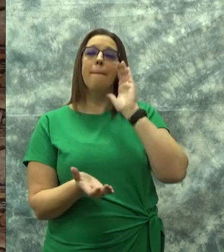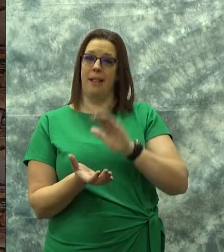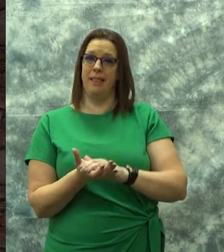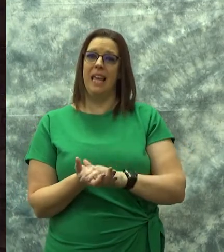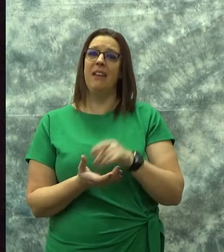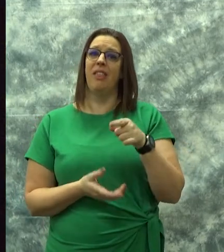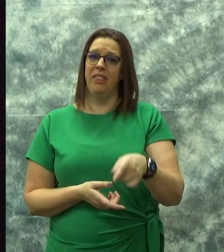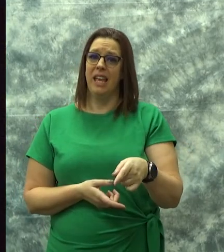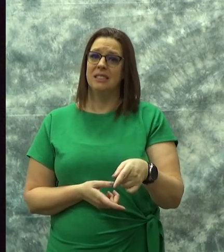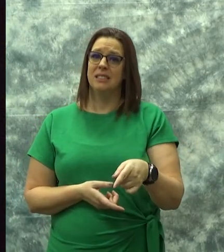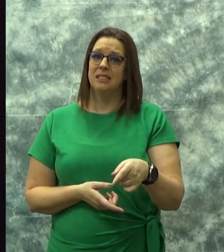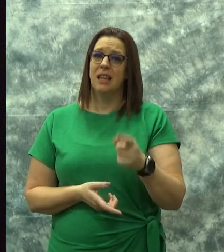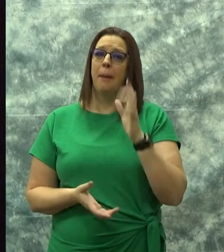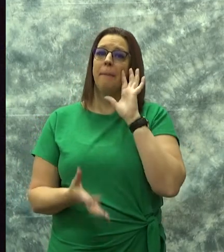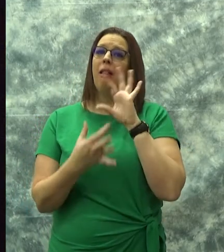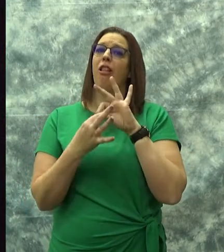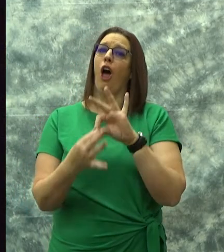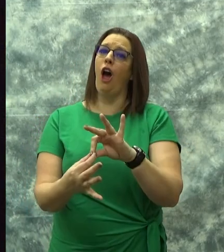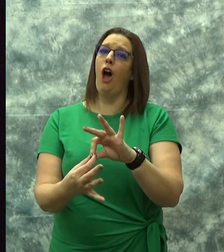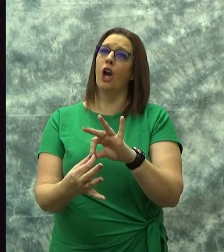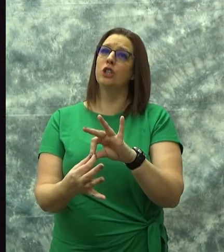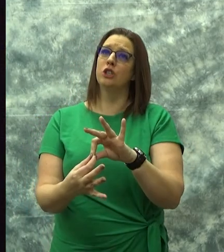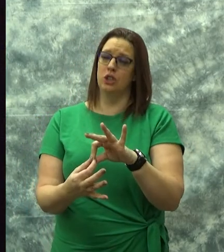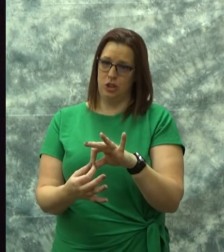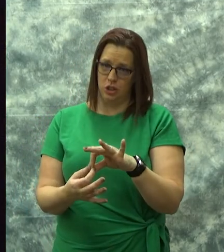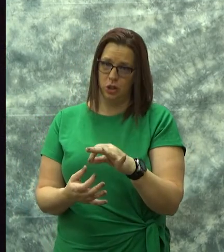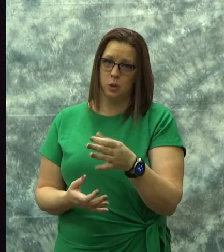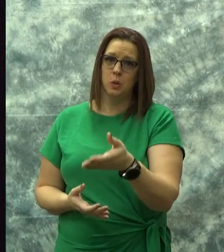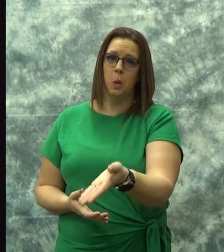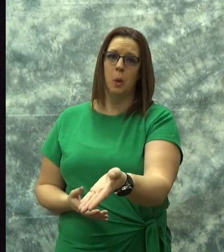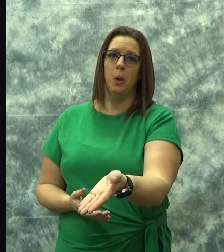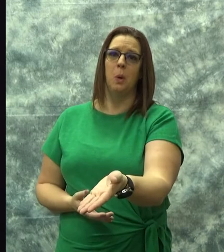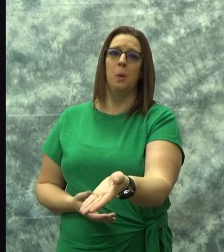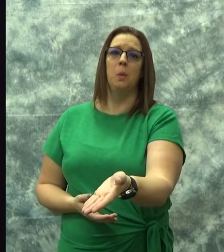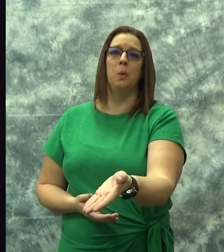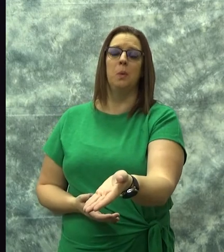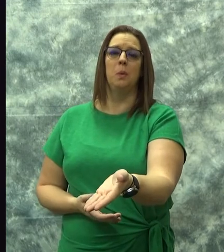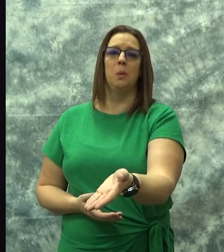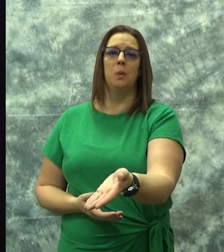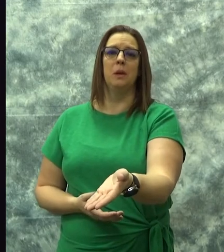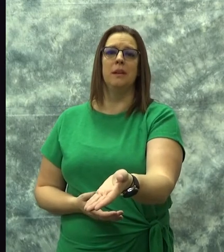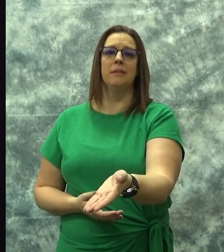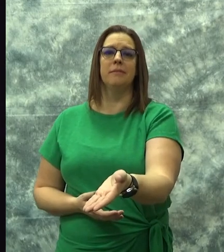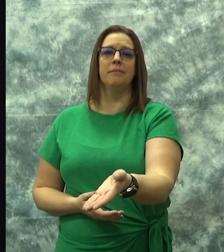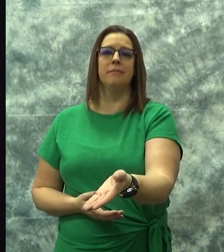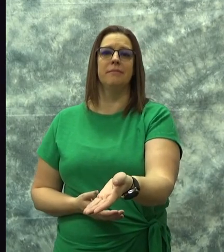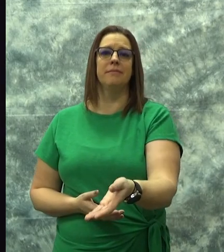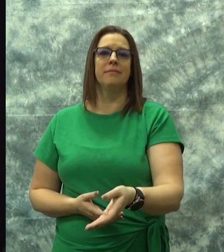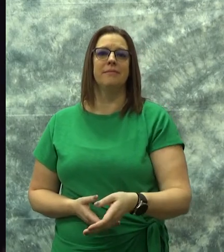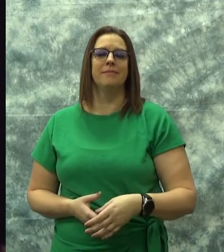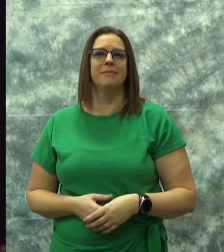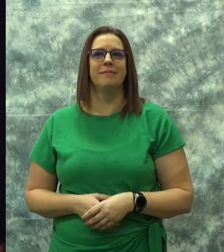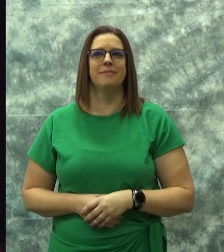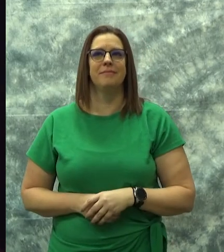I believe this belongs to you.